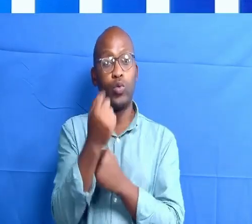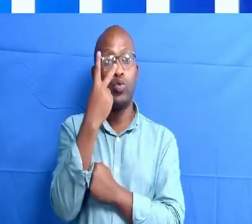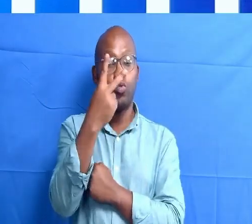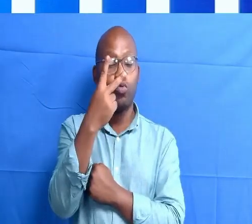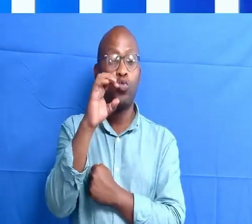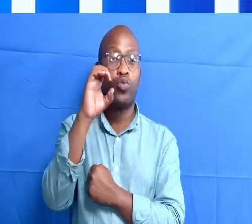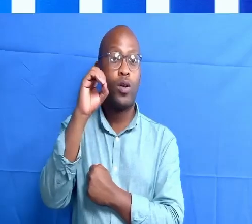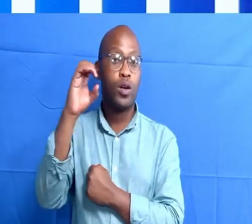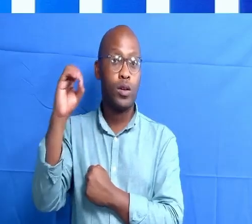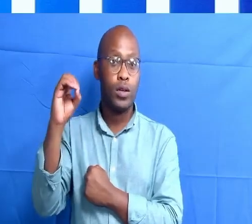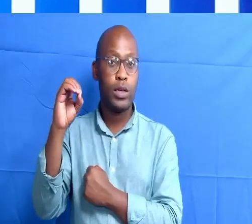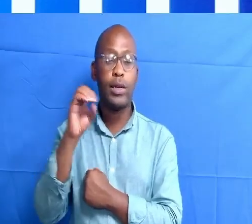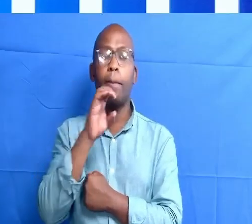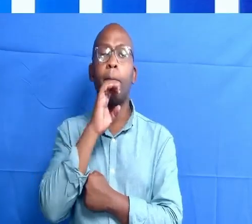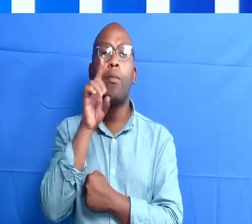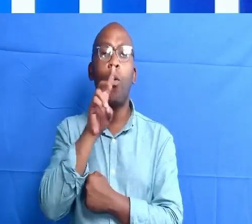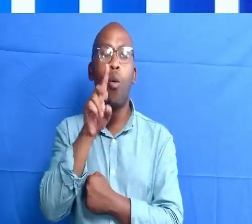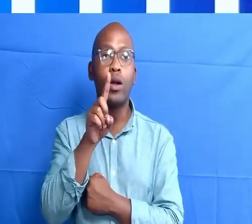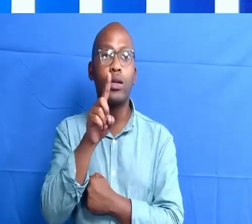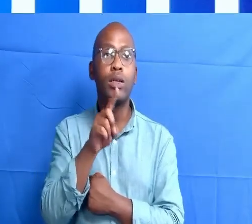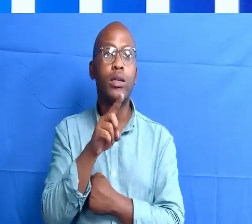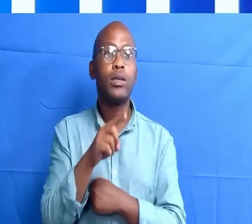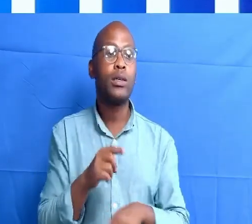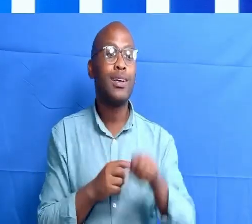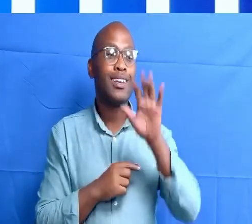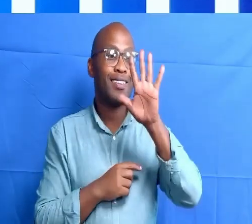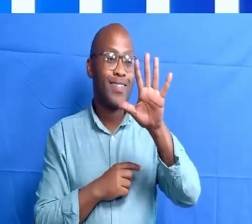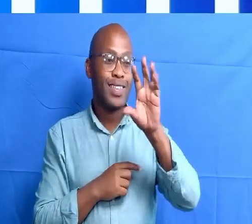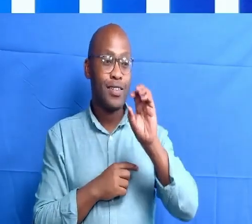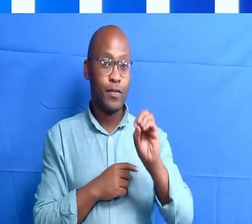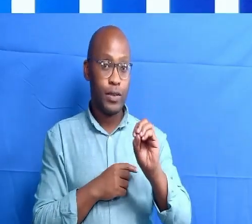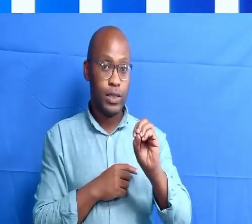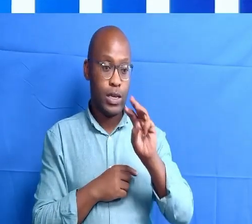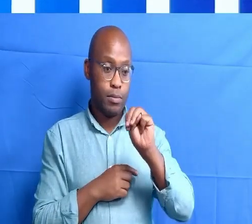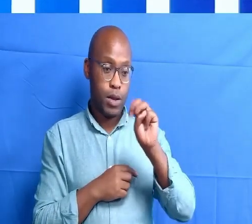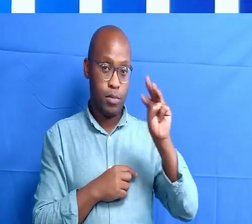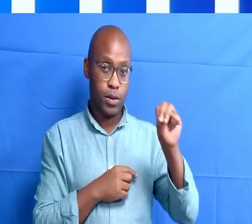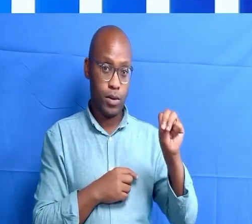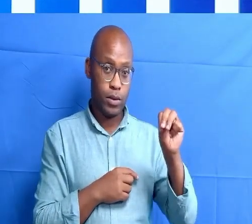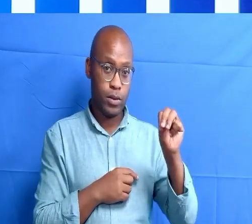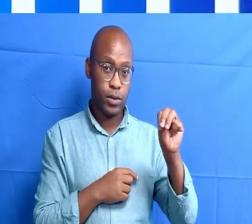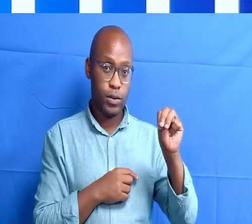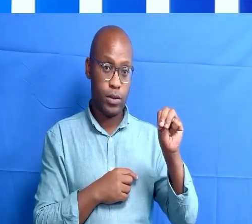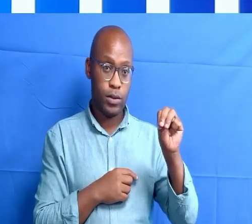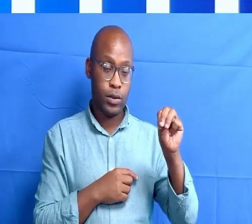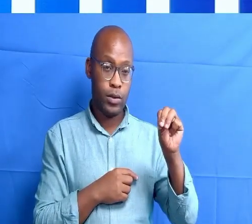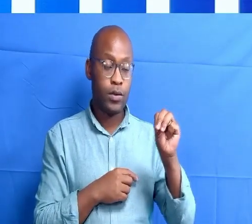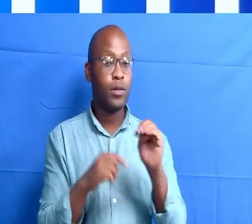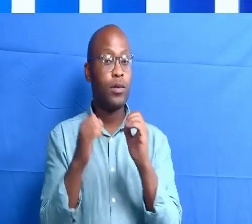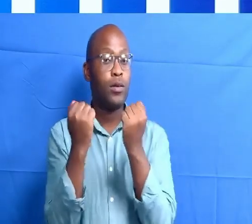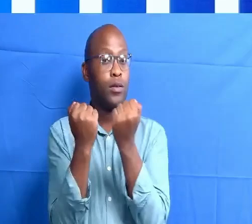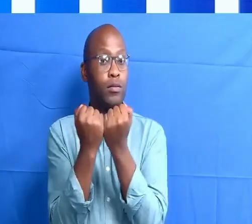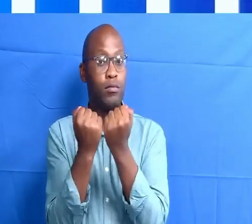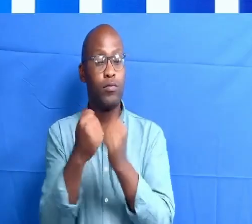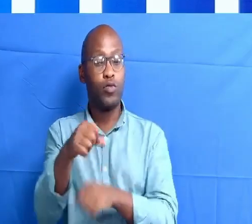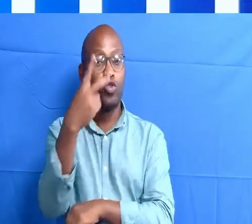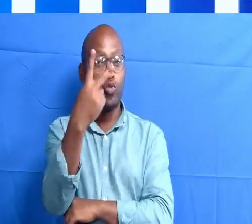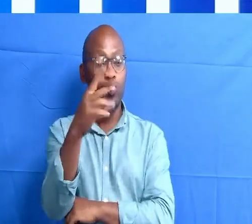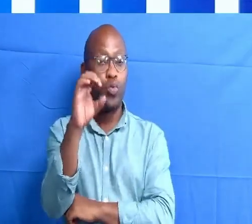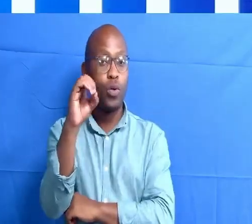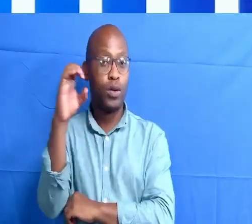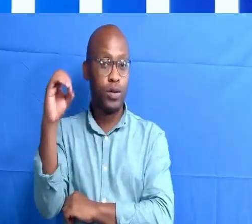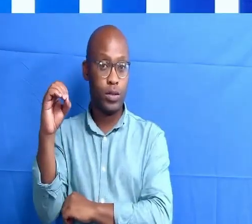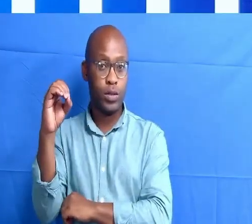that means 25, 50 millimeters. If you write there 50 millimeters, will also equal to